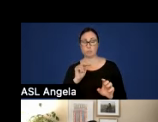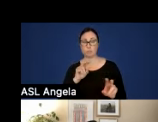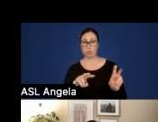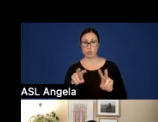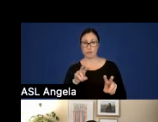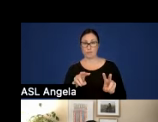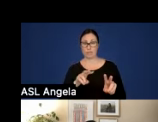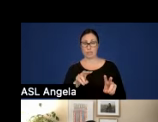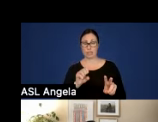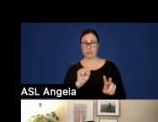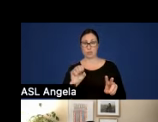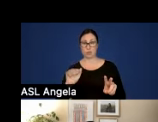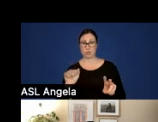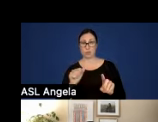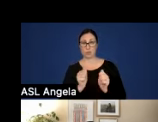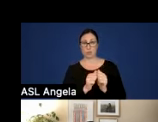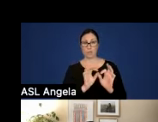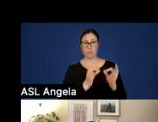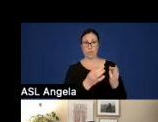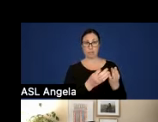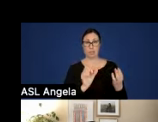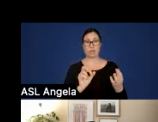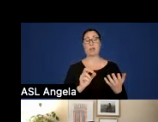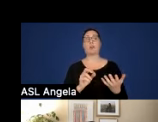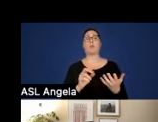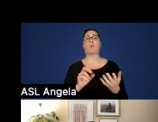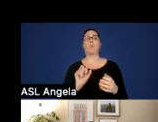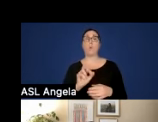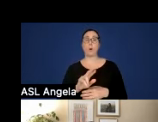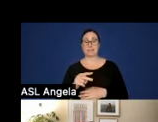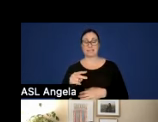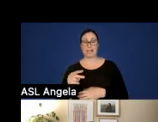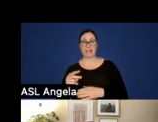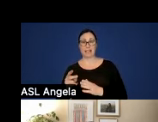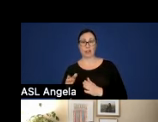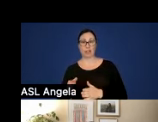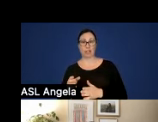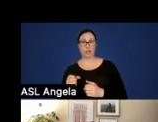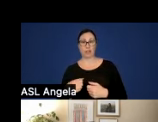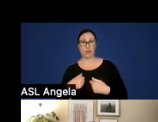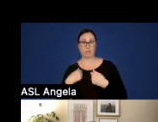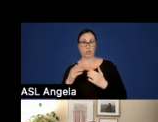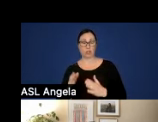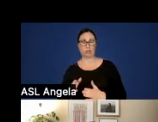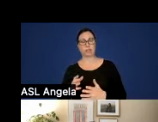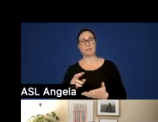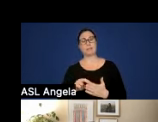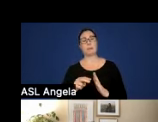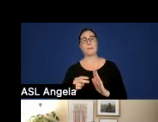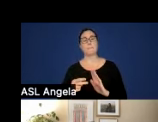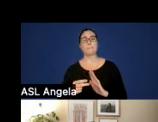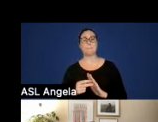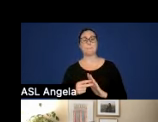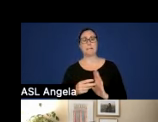or what we can also refer to as secondary survivors. These effects are are huge,